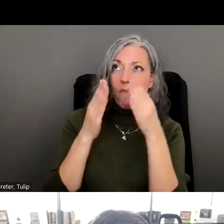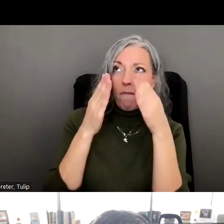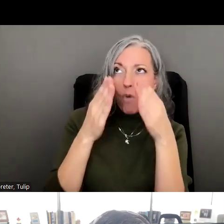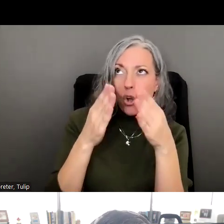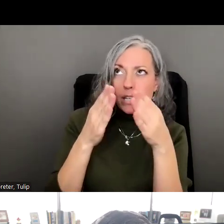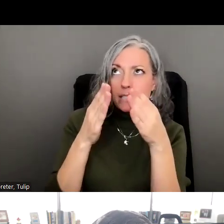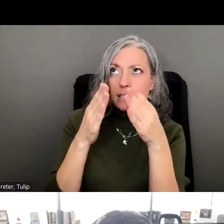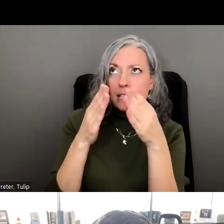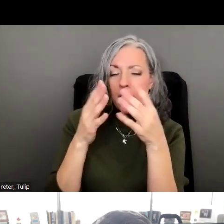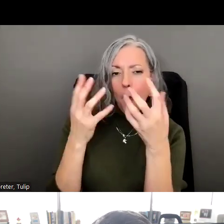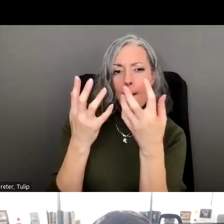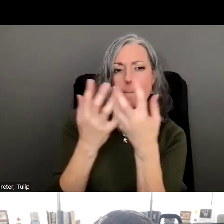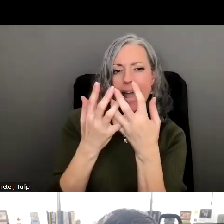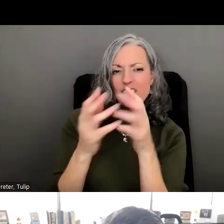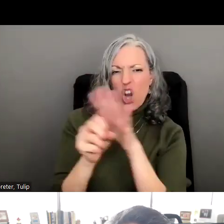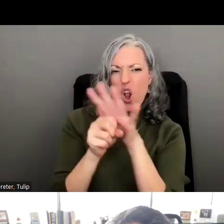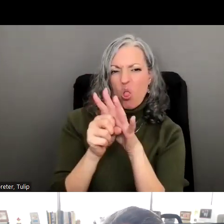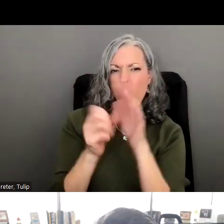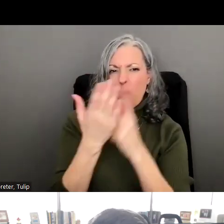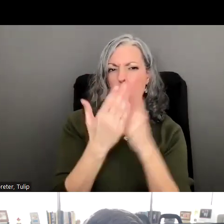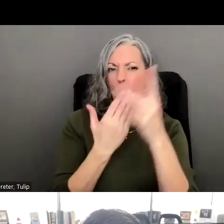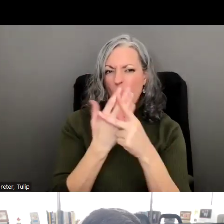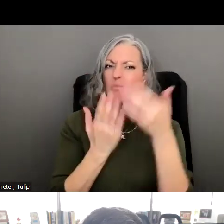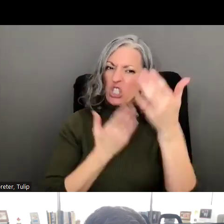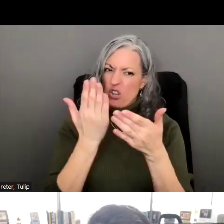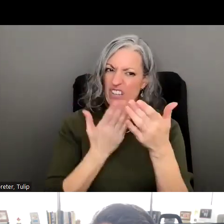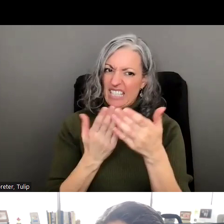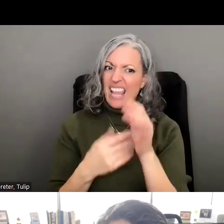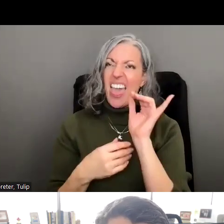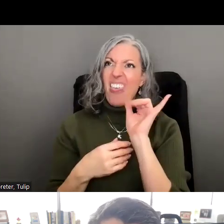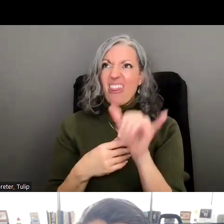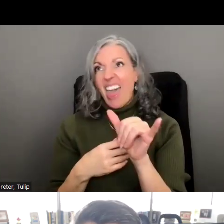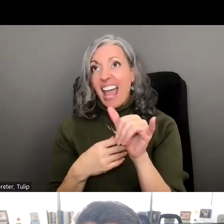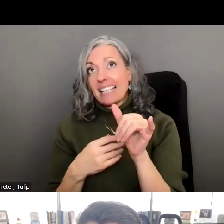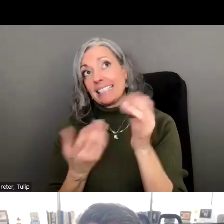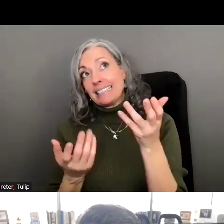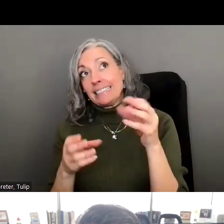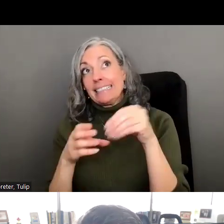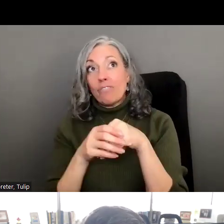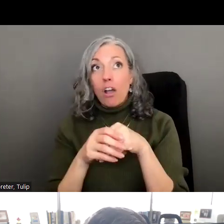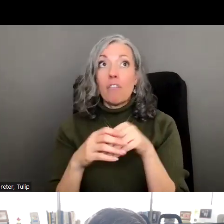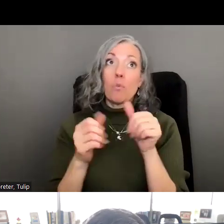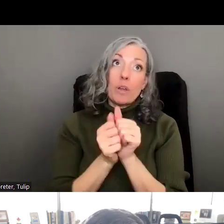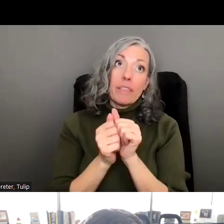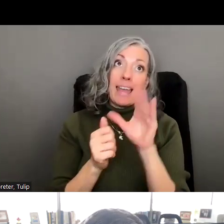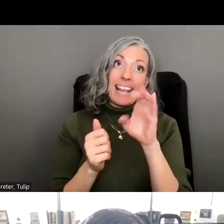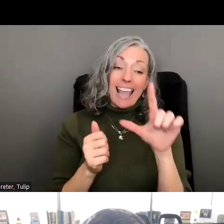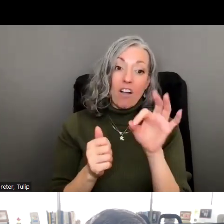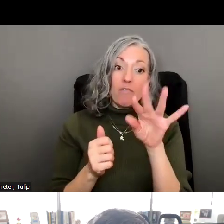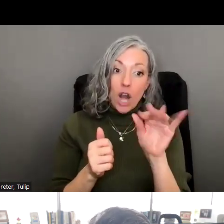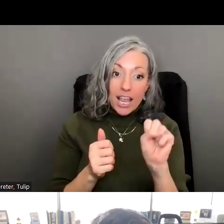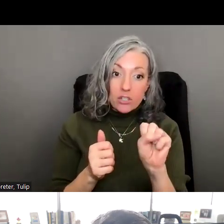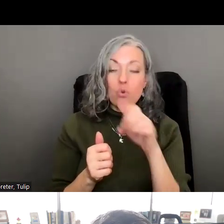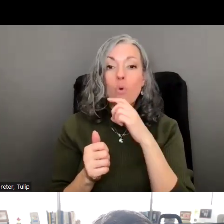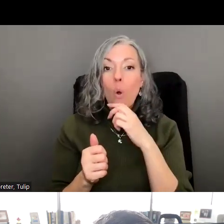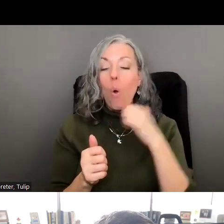align our local programs and services. So whether that's kind of our work around CalFresh or older adult protective services,